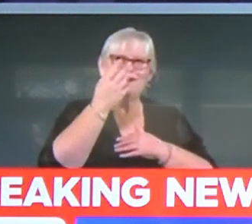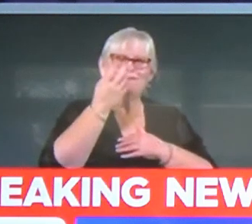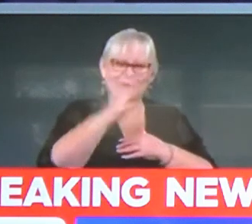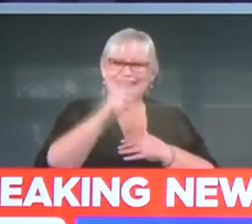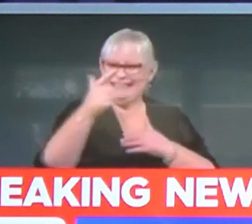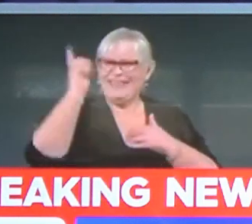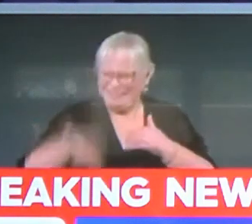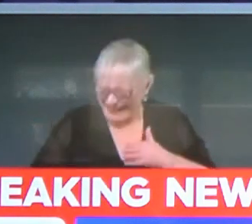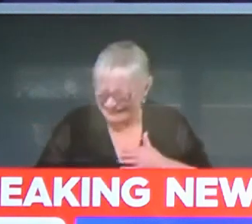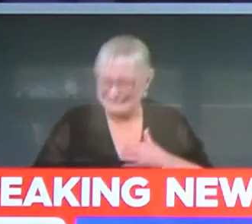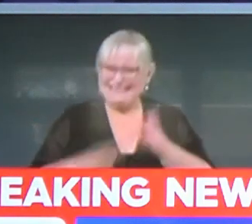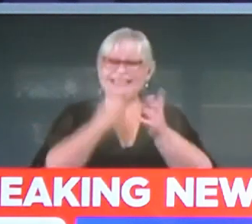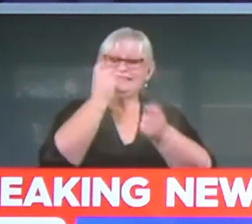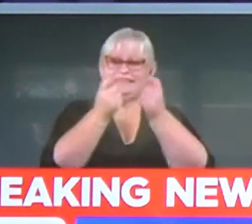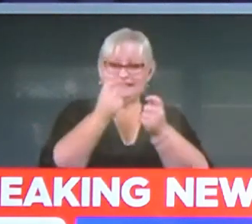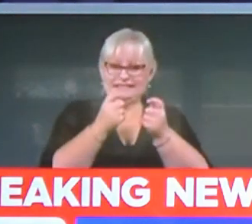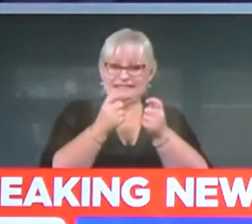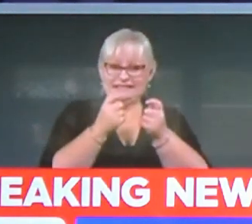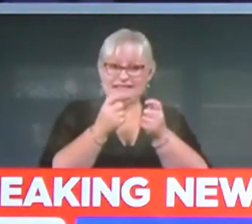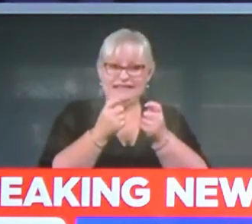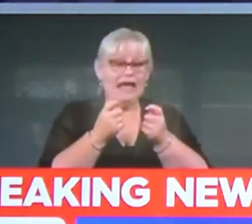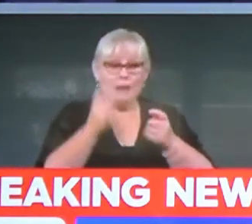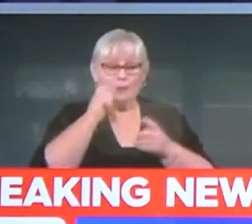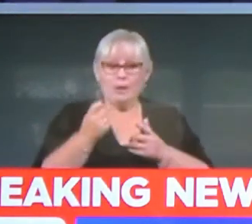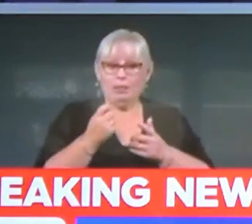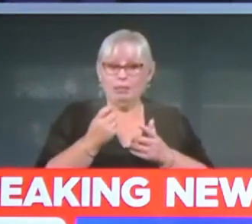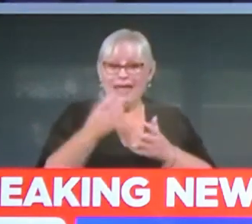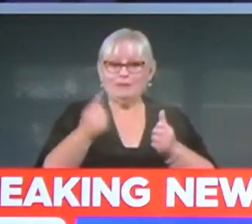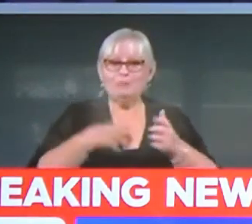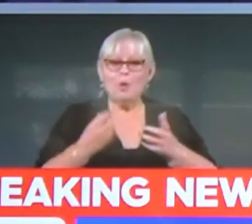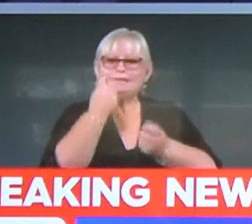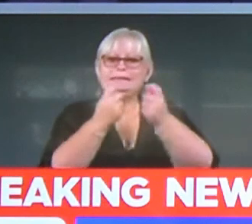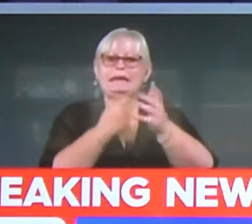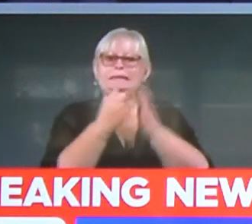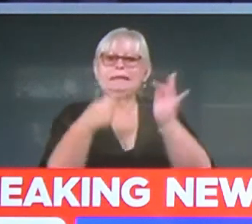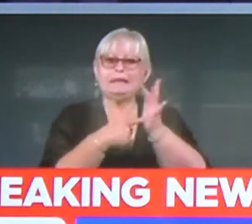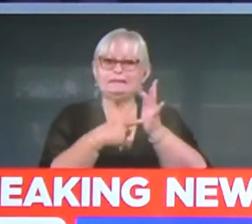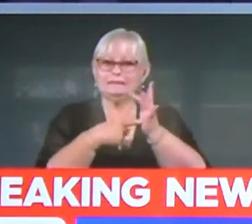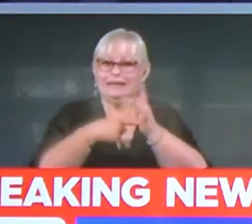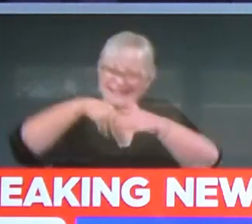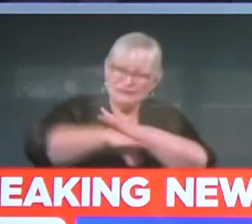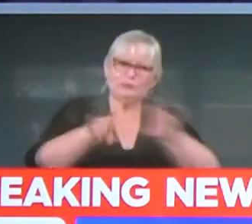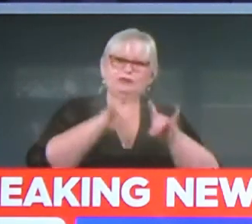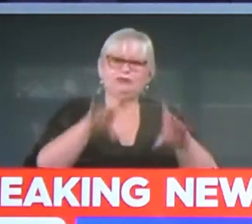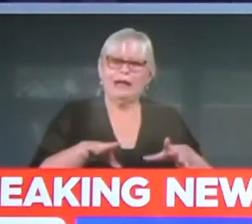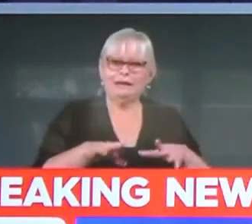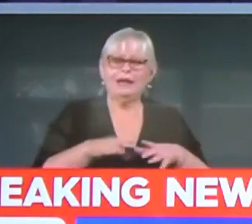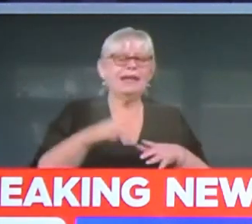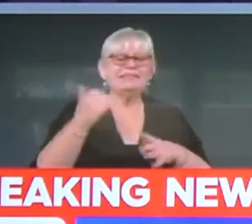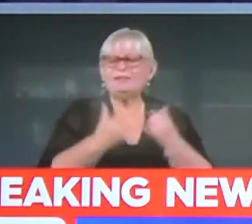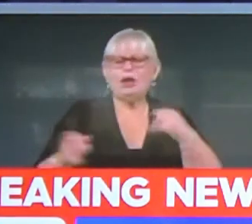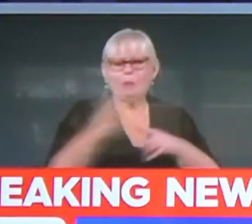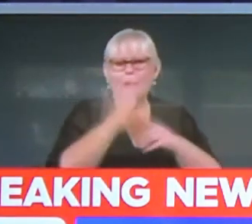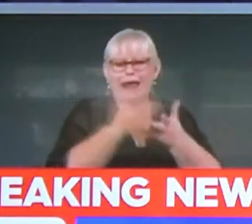And we've been able to secure a supply of hundreds of thousands of more tests into Australia. Testing is critical to how